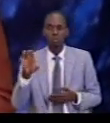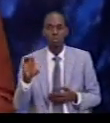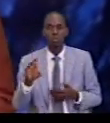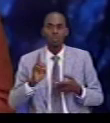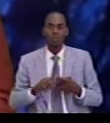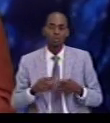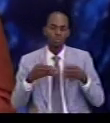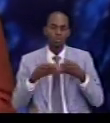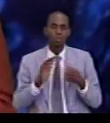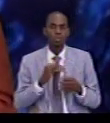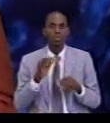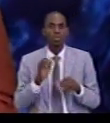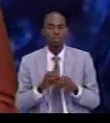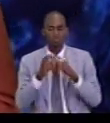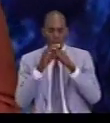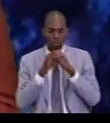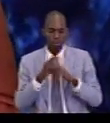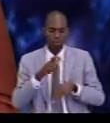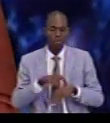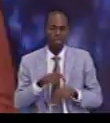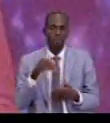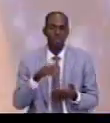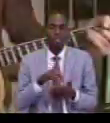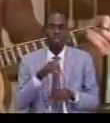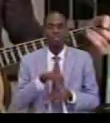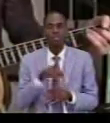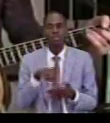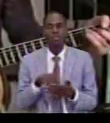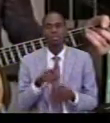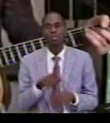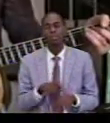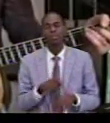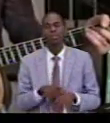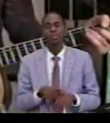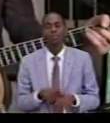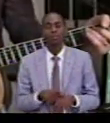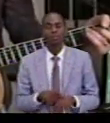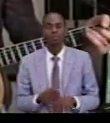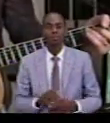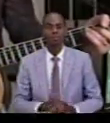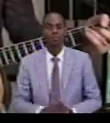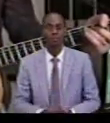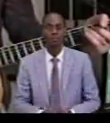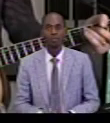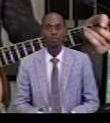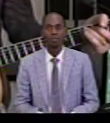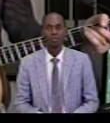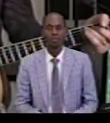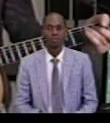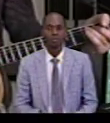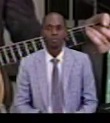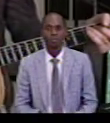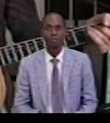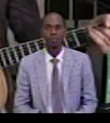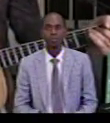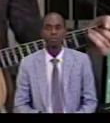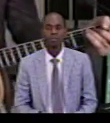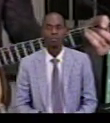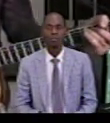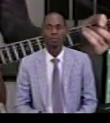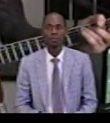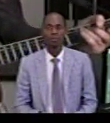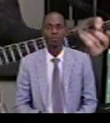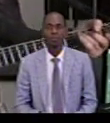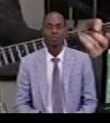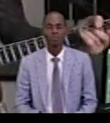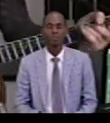worship time at this moment. God bless you. Hey, hey, salut à tous, Togo. On est content d'être avec vous. Mon nom